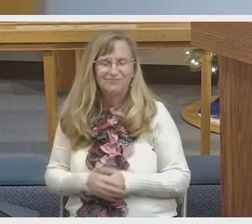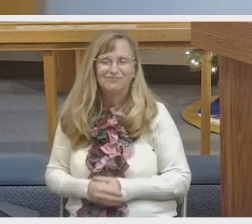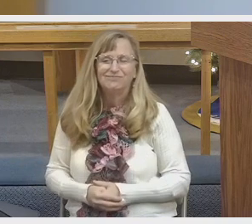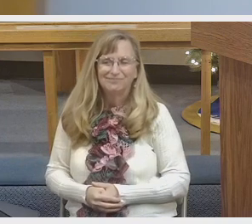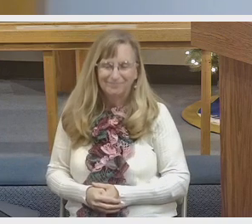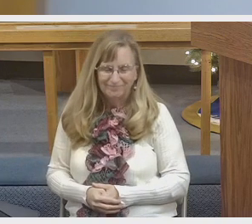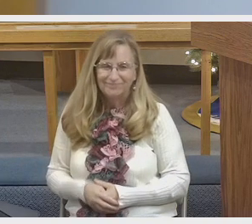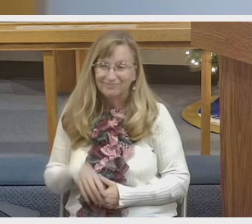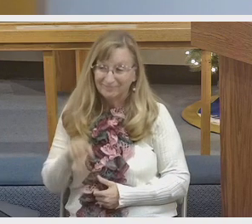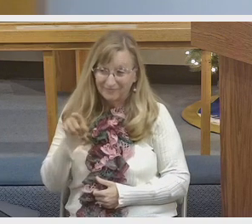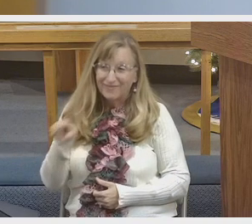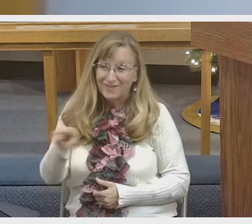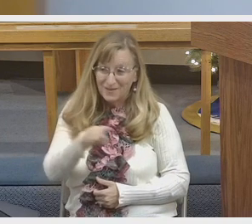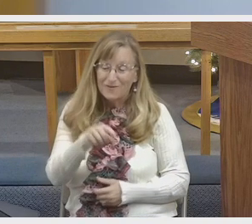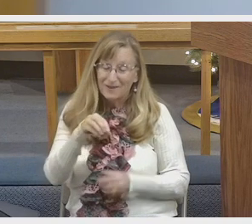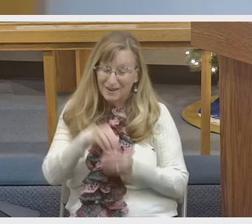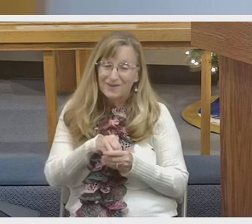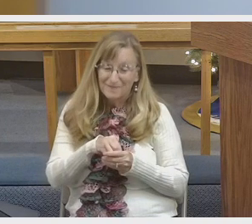And you're in it.